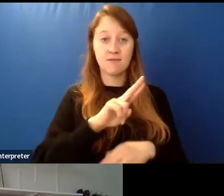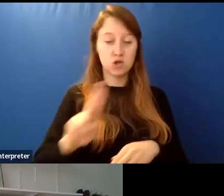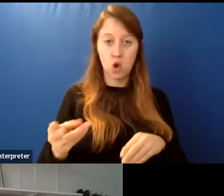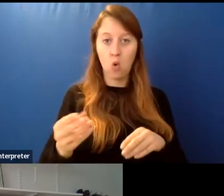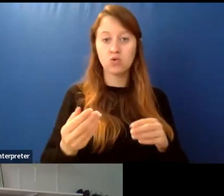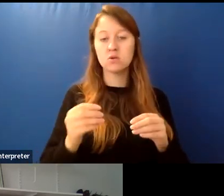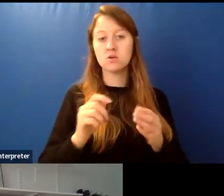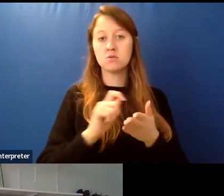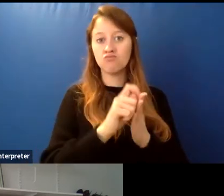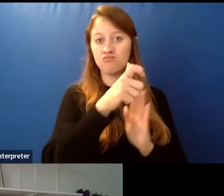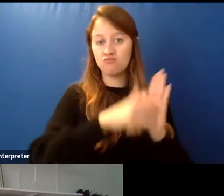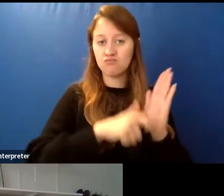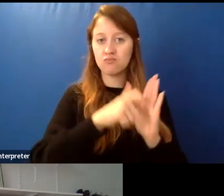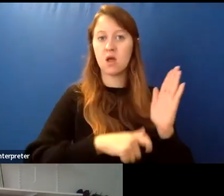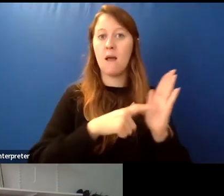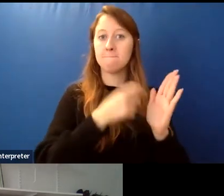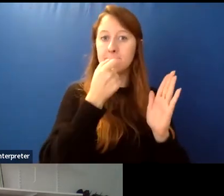for abortions within the 12 weeks?